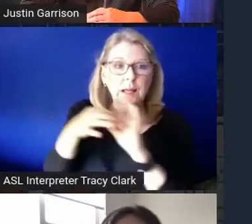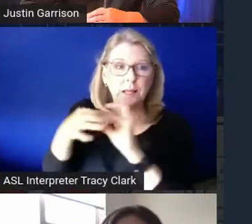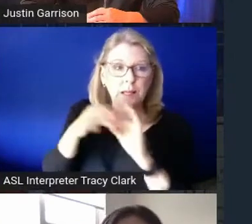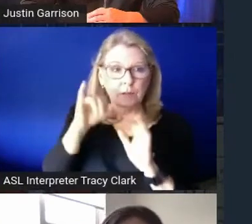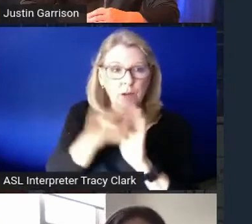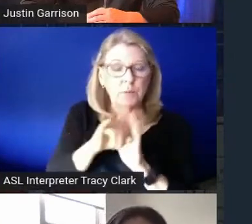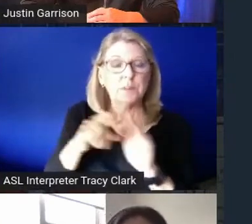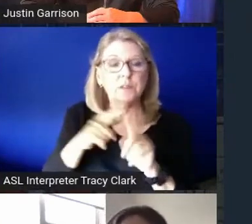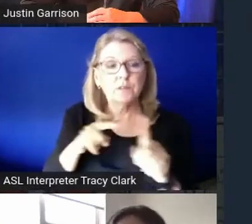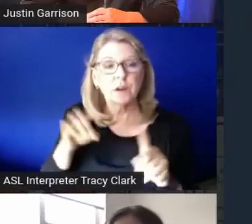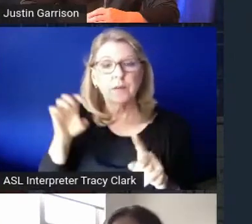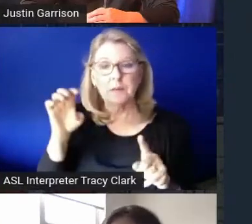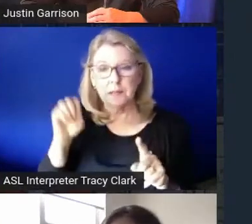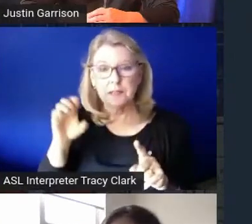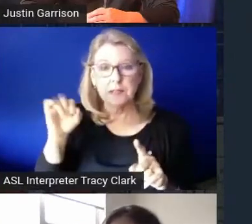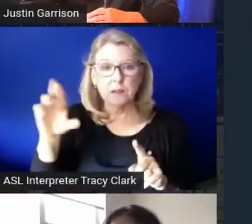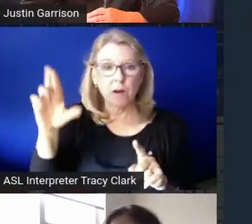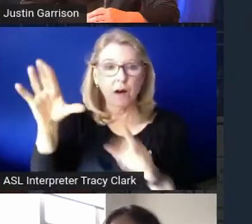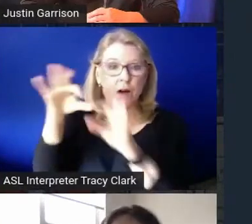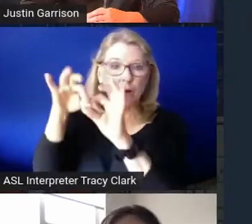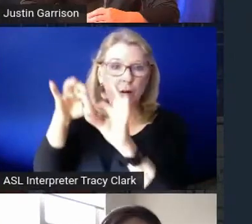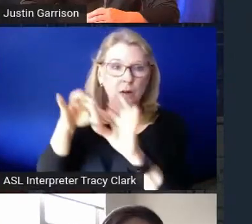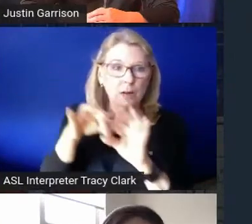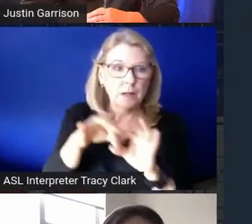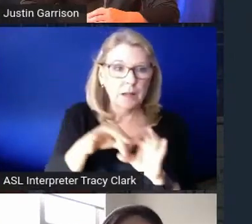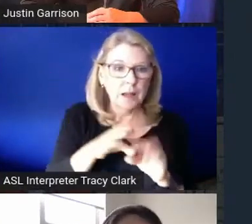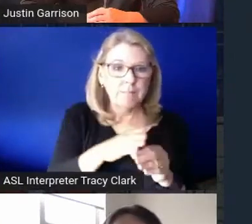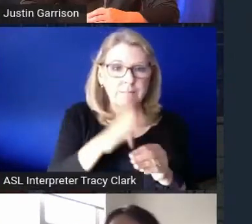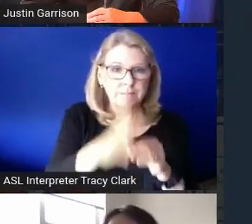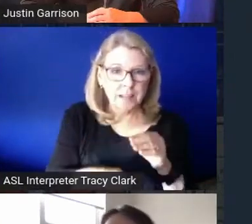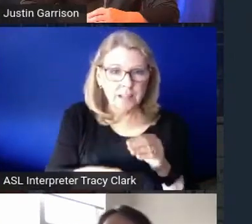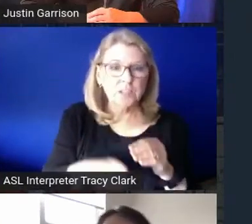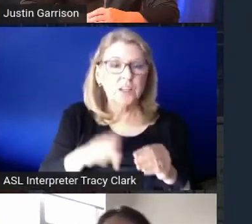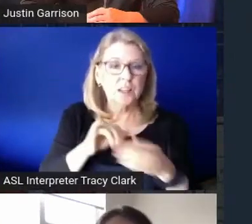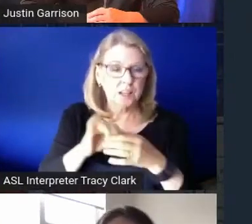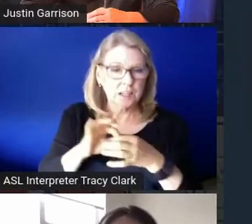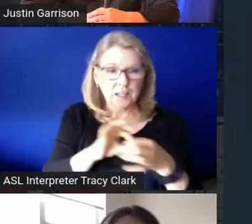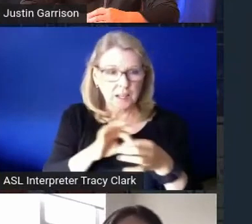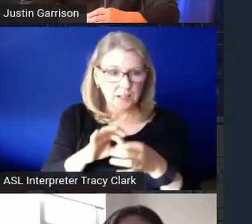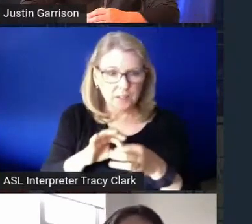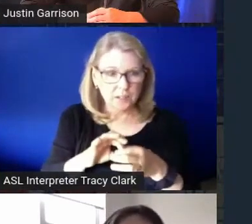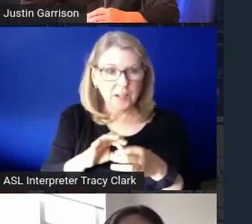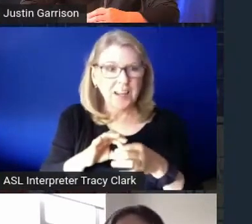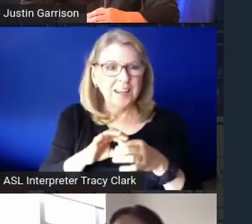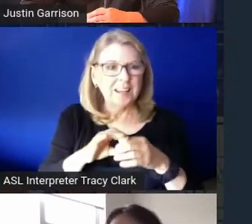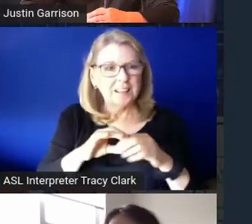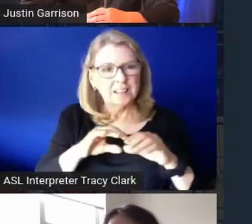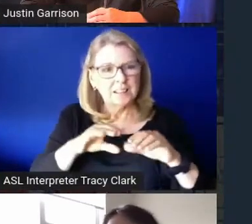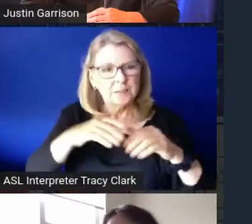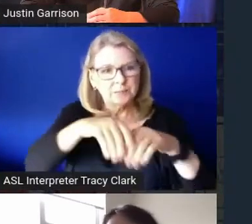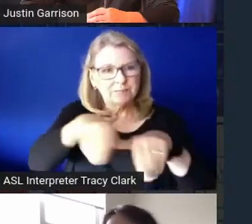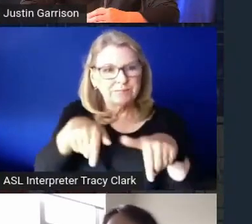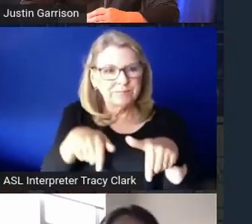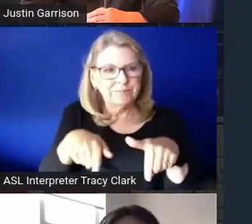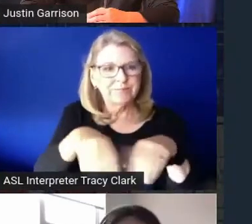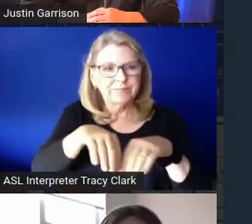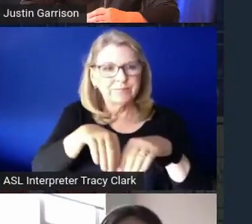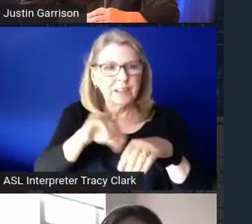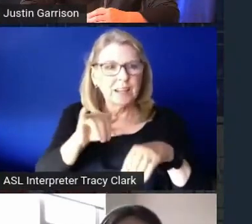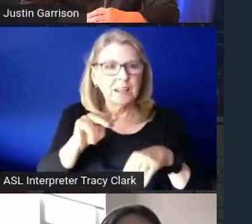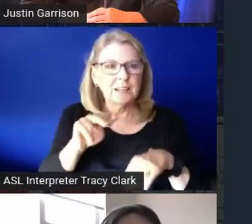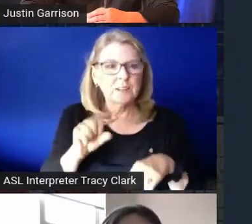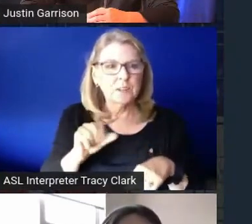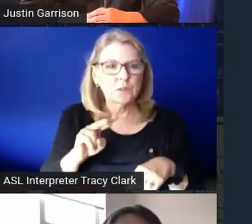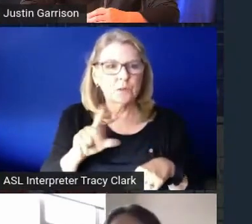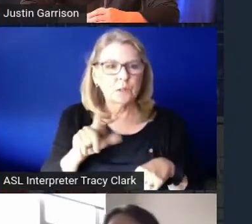finished automatically the connector installation, as well as some initial